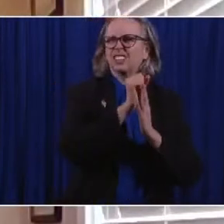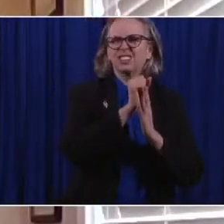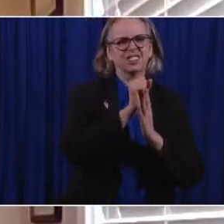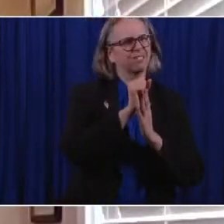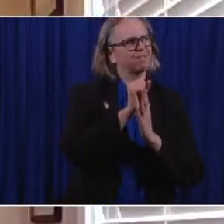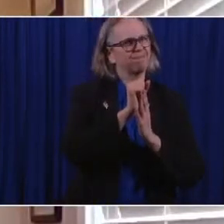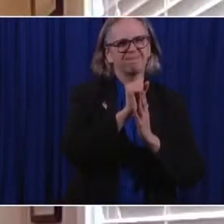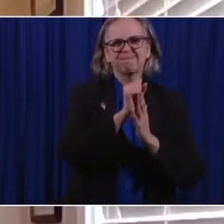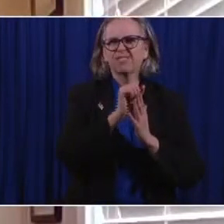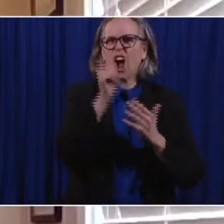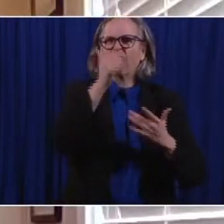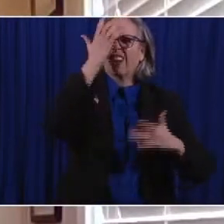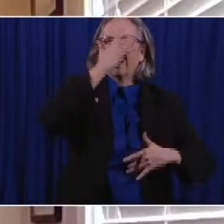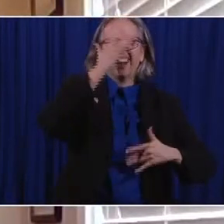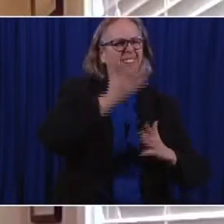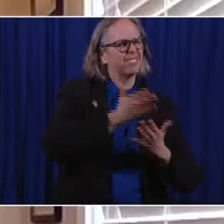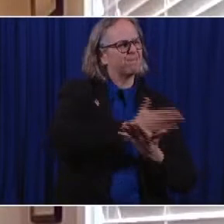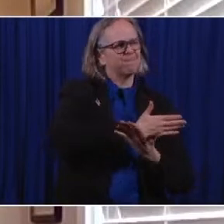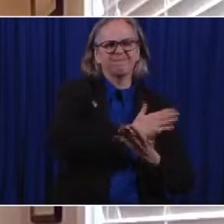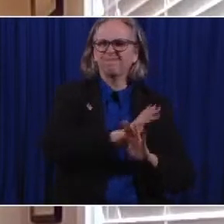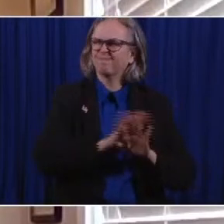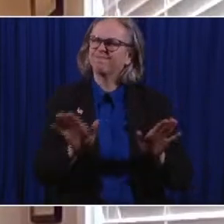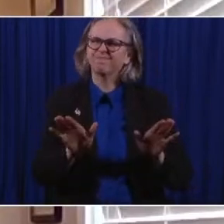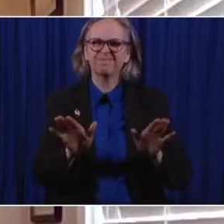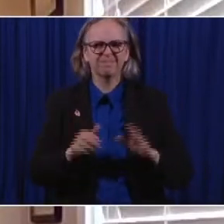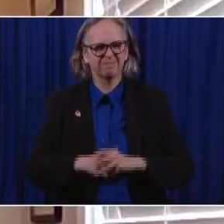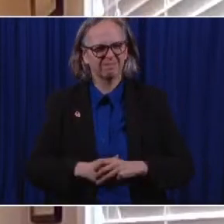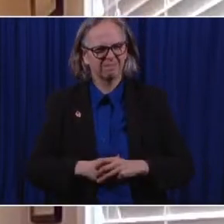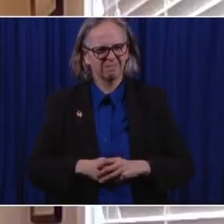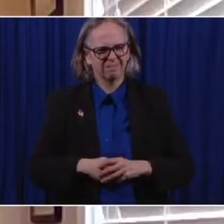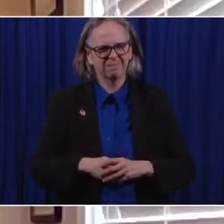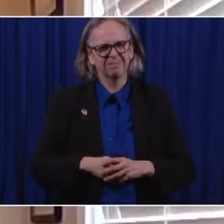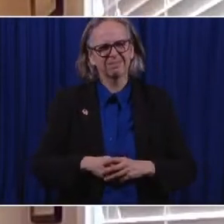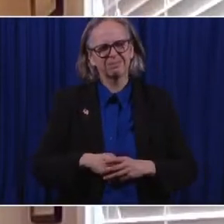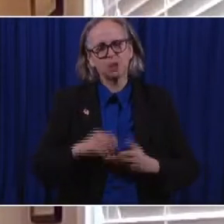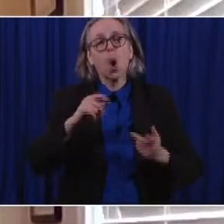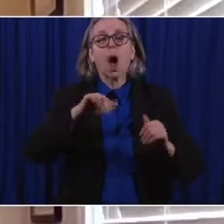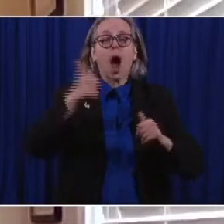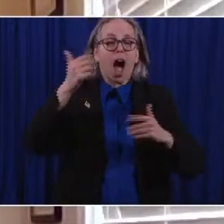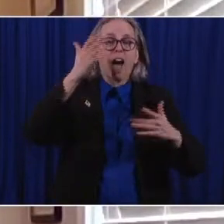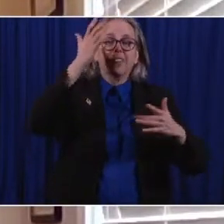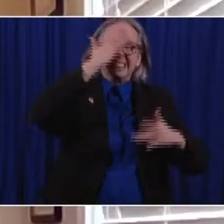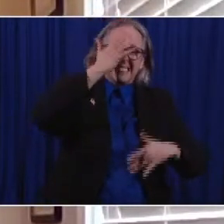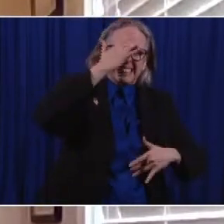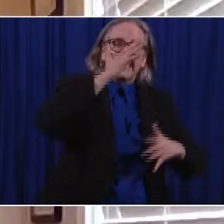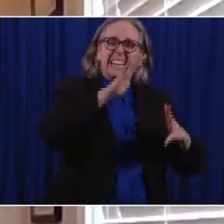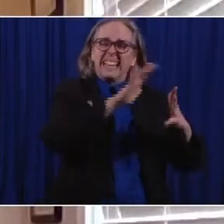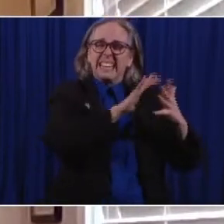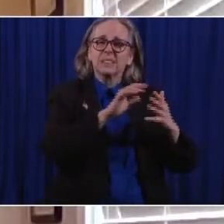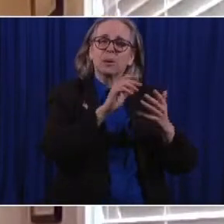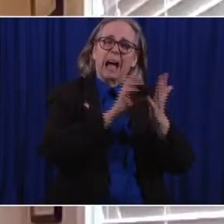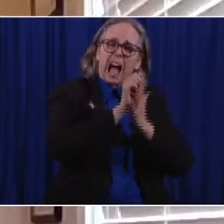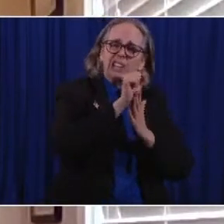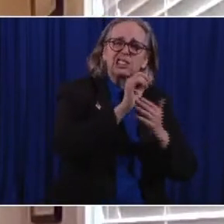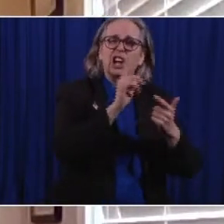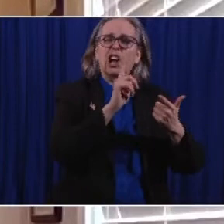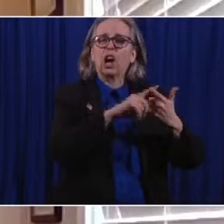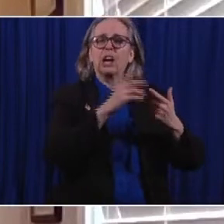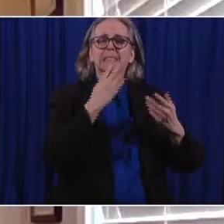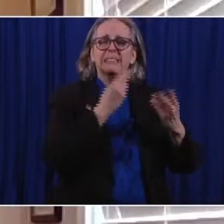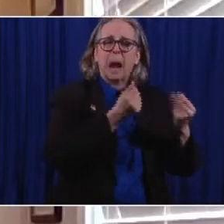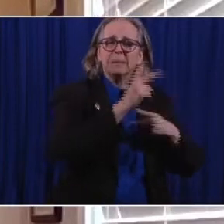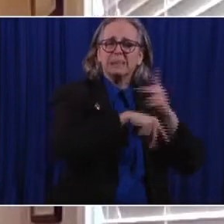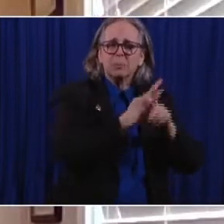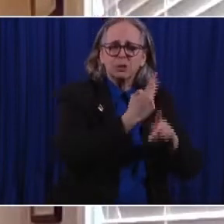age is the thing that points most clearly to the risk of mortality. And so